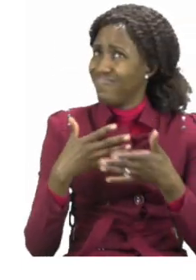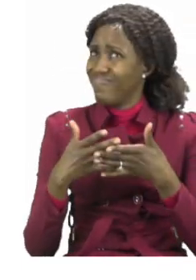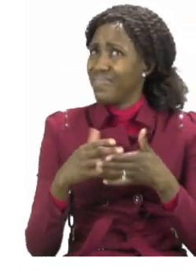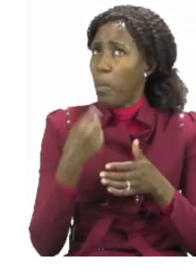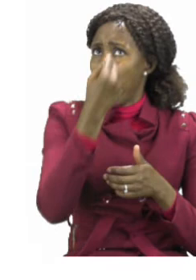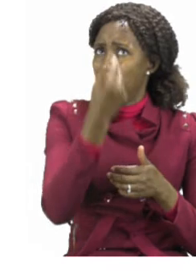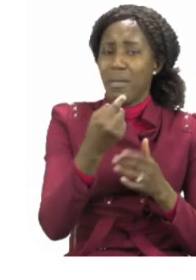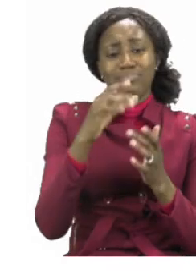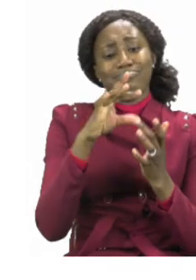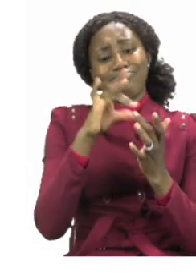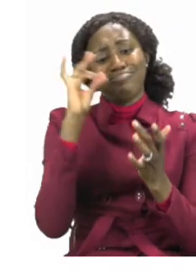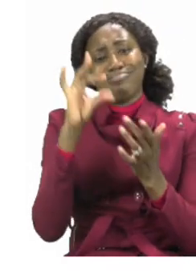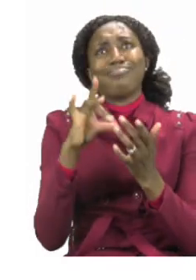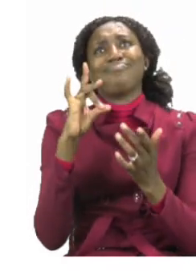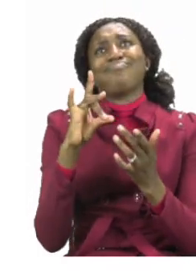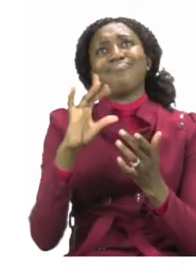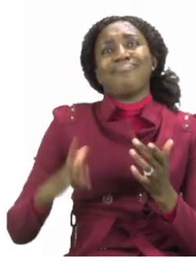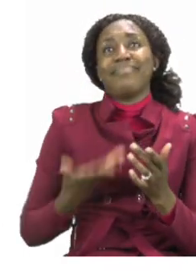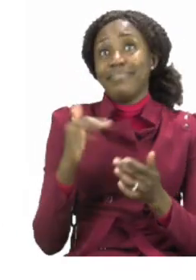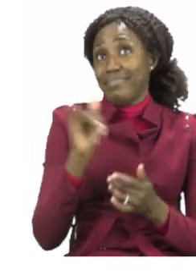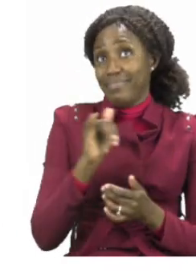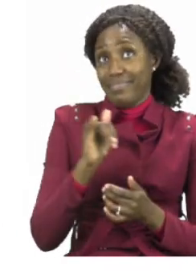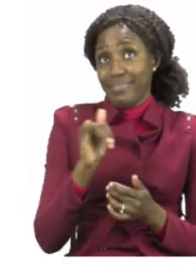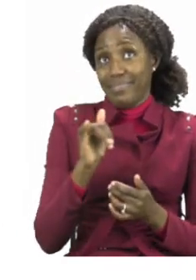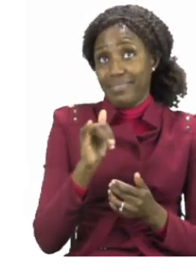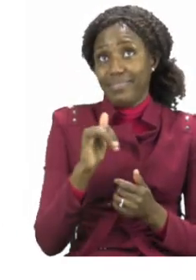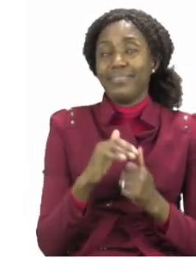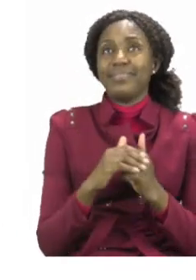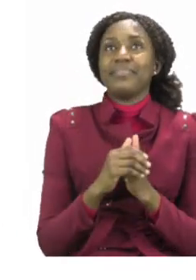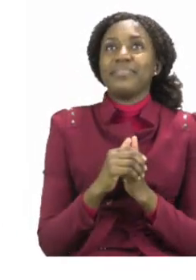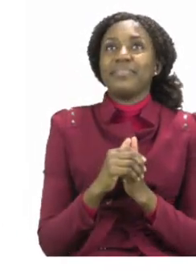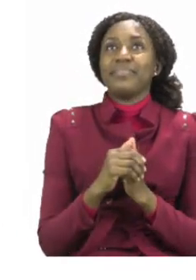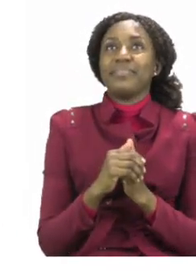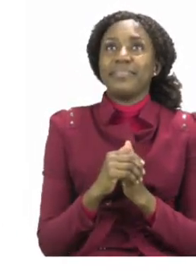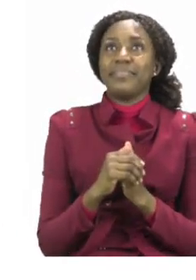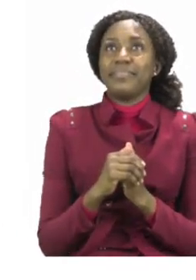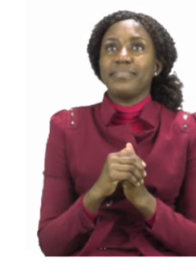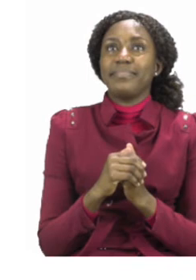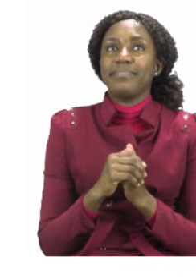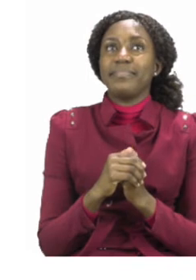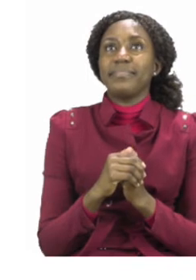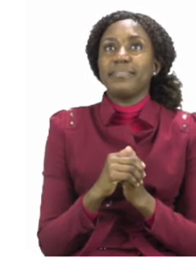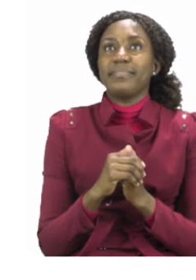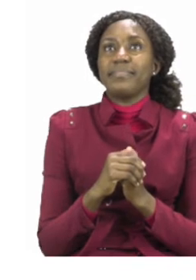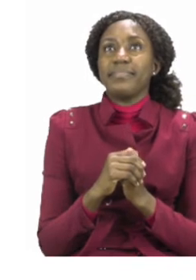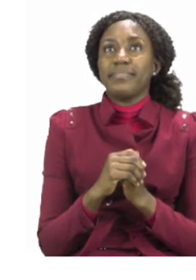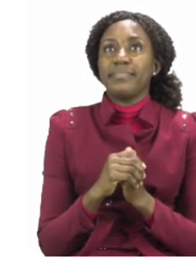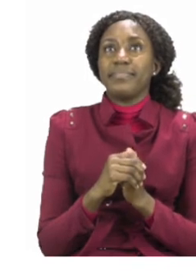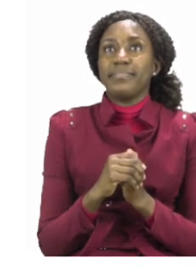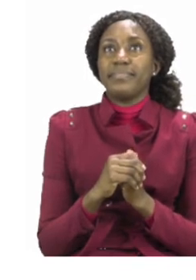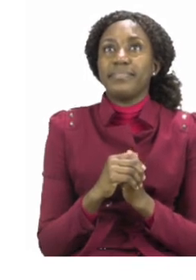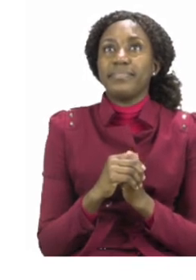it fun for yourself and use anything that you think is nice so that you can make